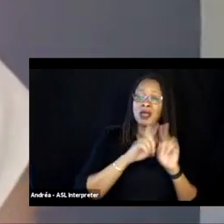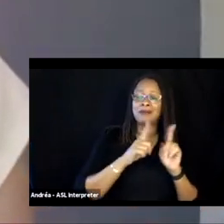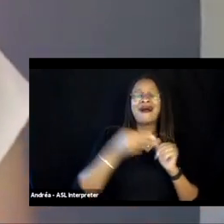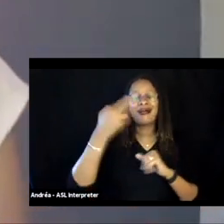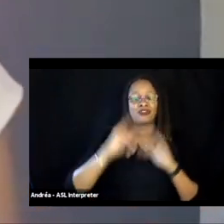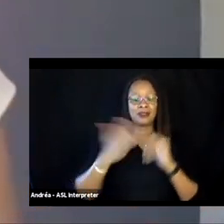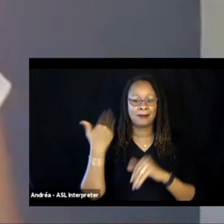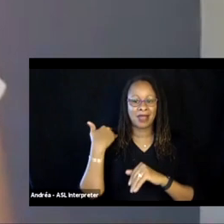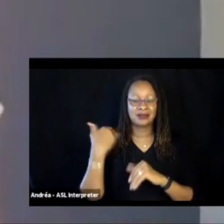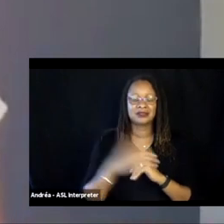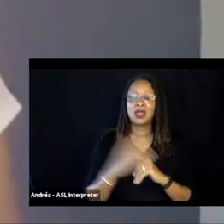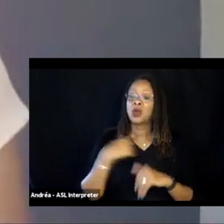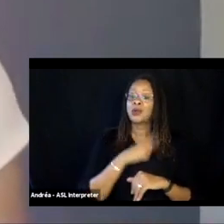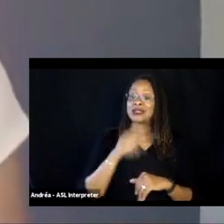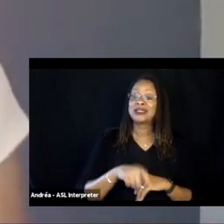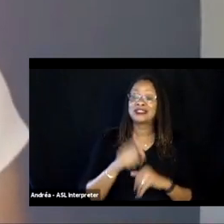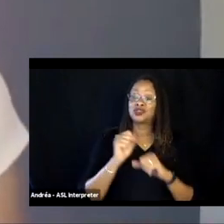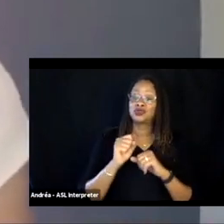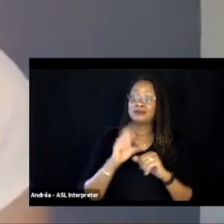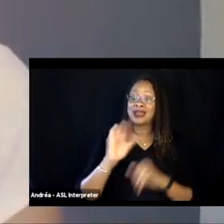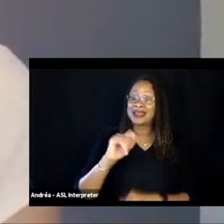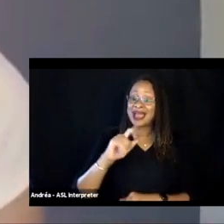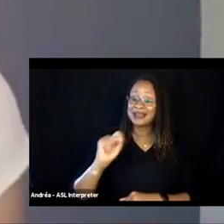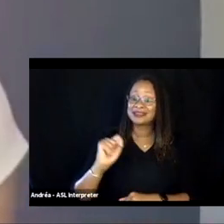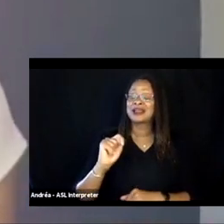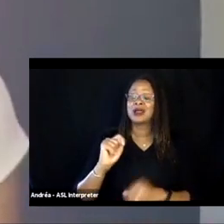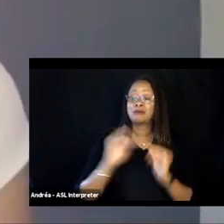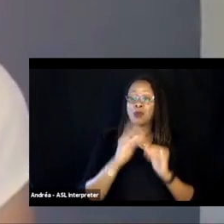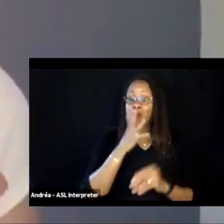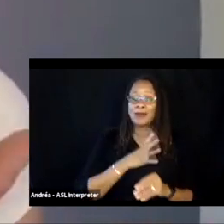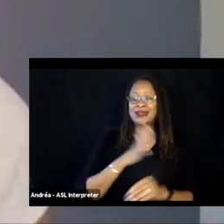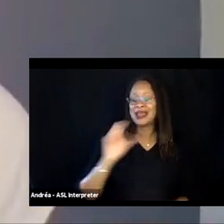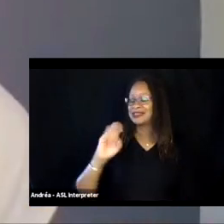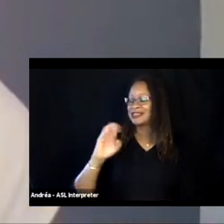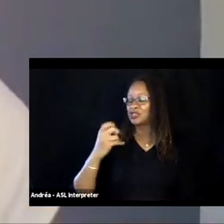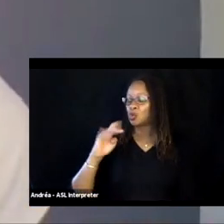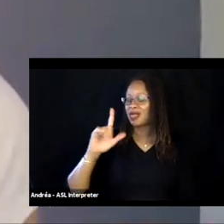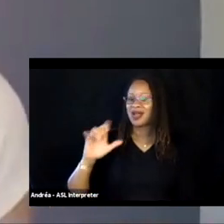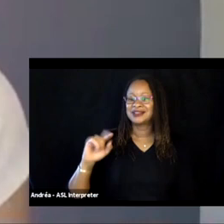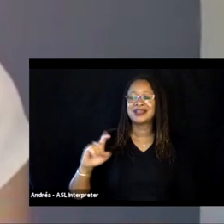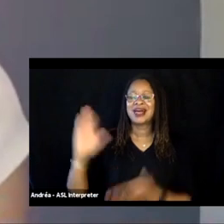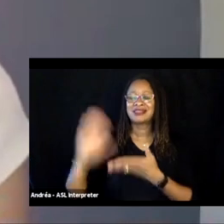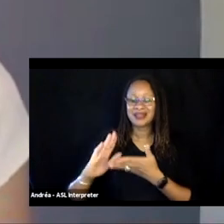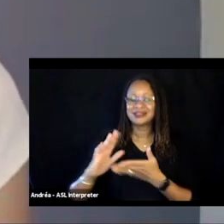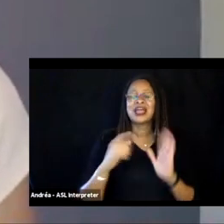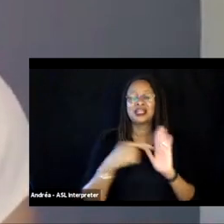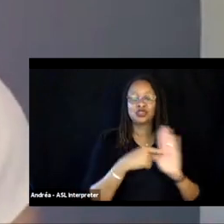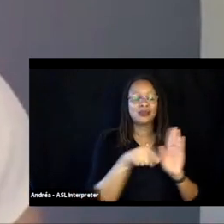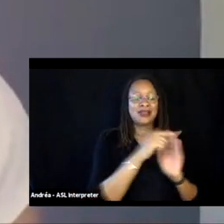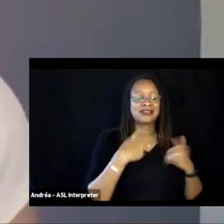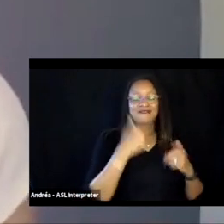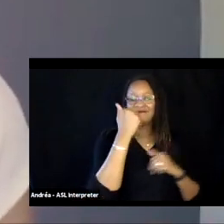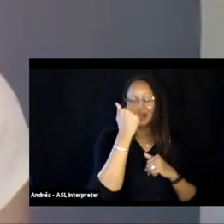the past. We need to cast more women and sexualize them less and show them as funny and having authority more often. For race